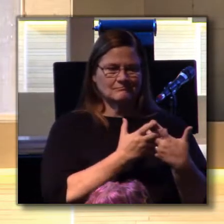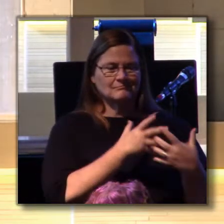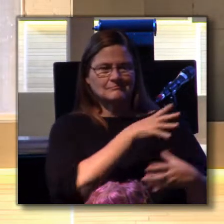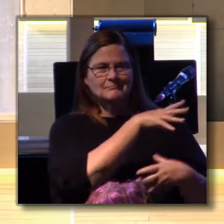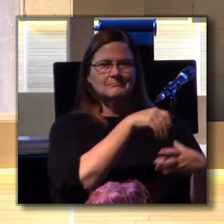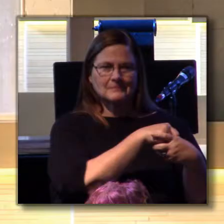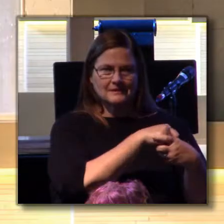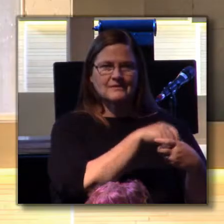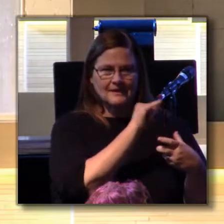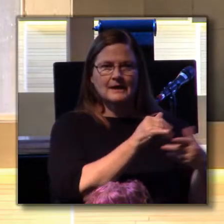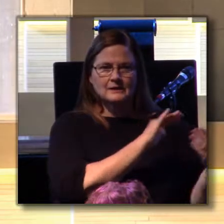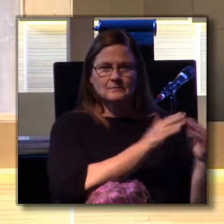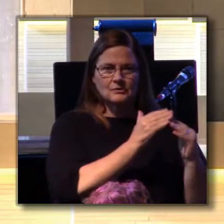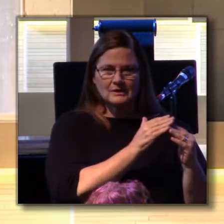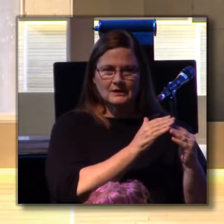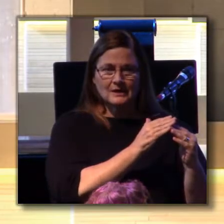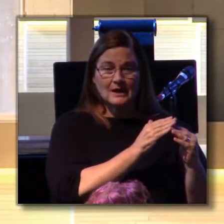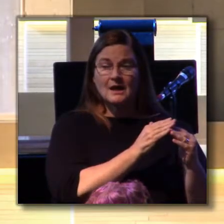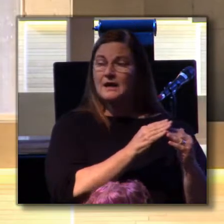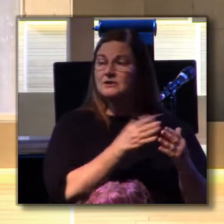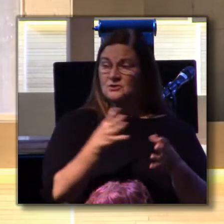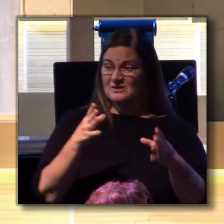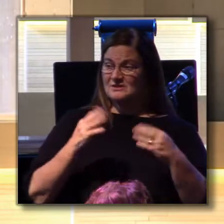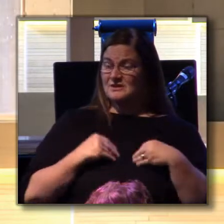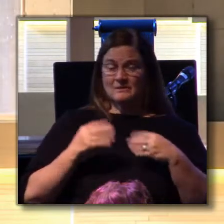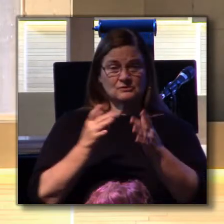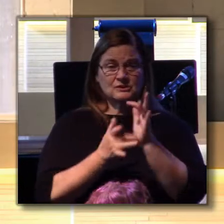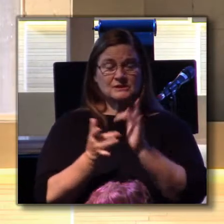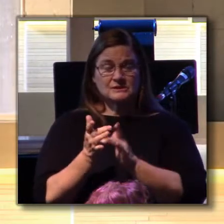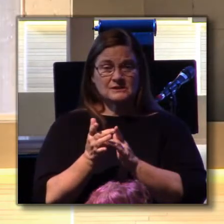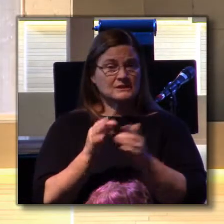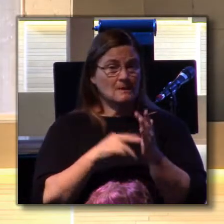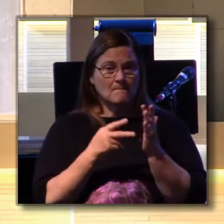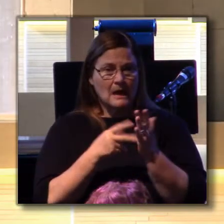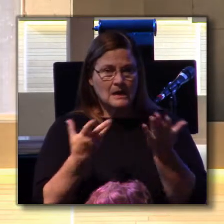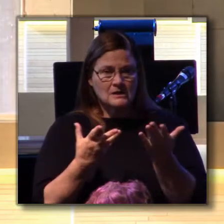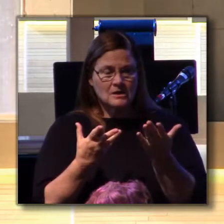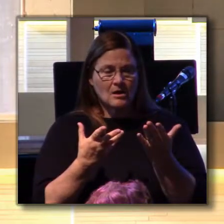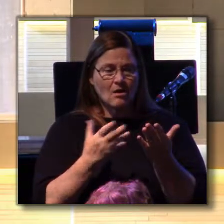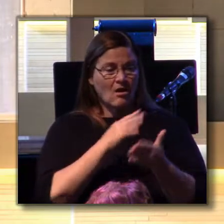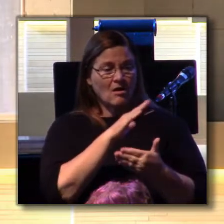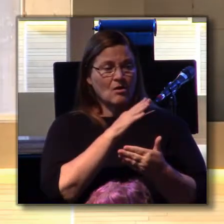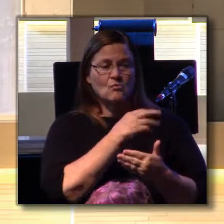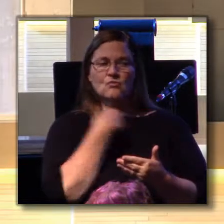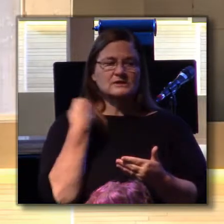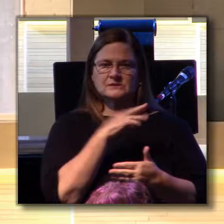in Messiah Jesus would mean putting all of that at risk.